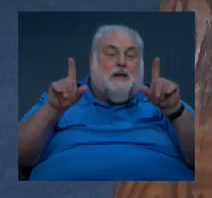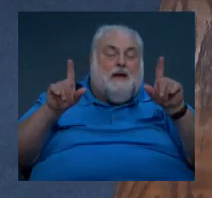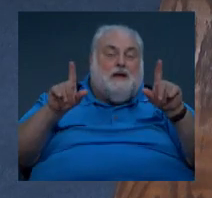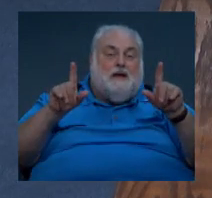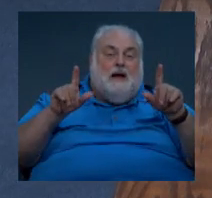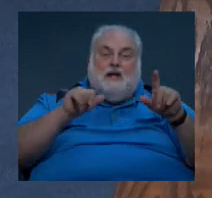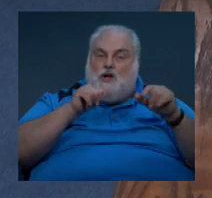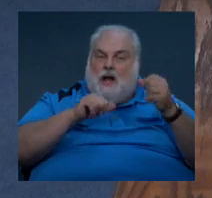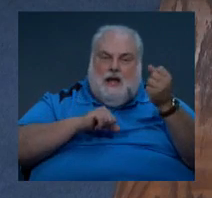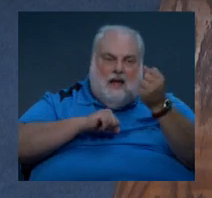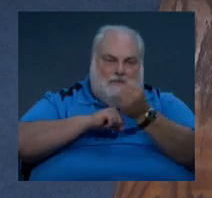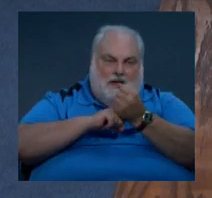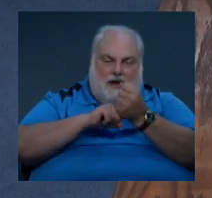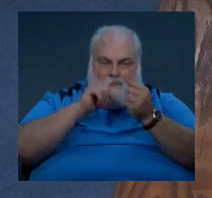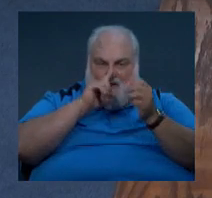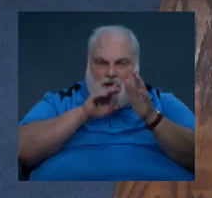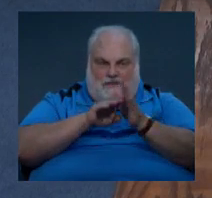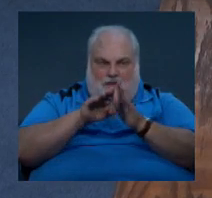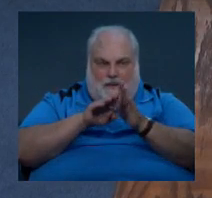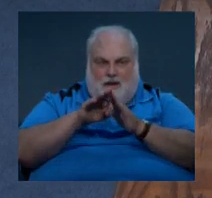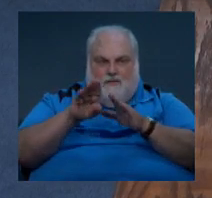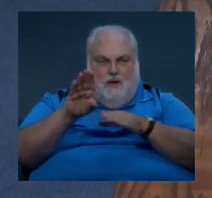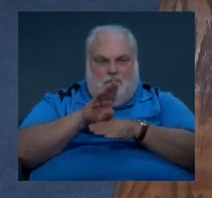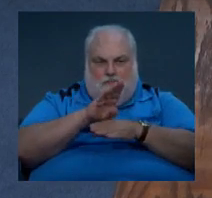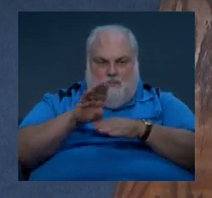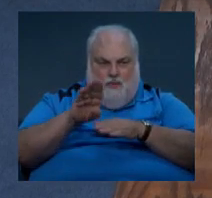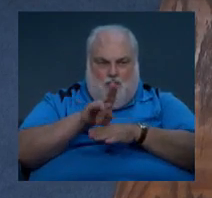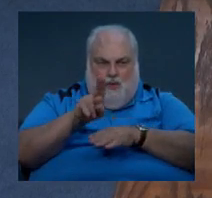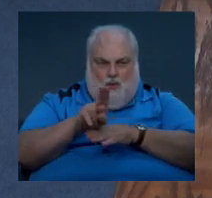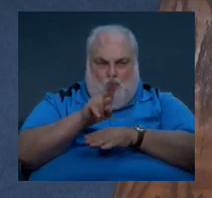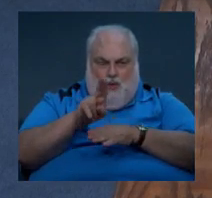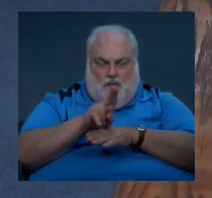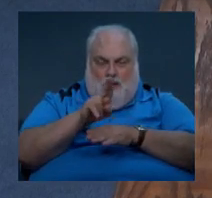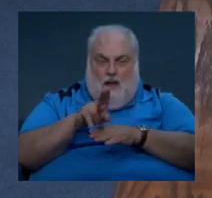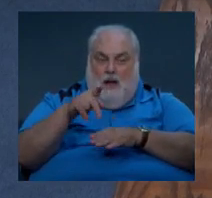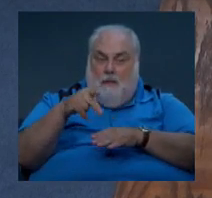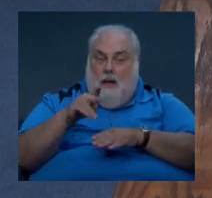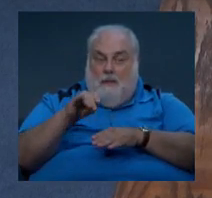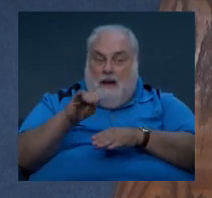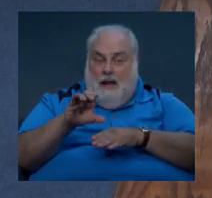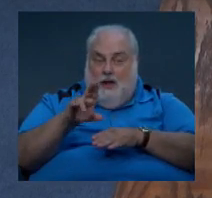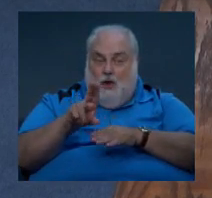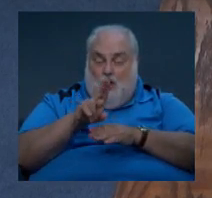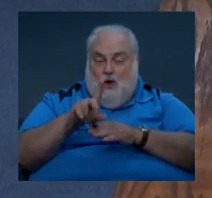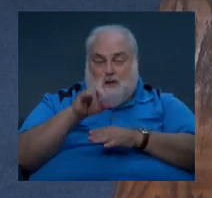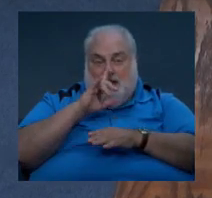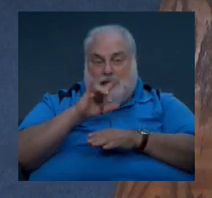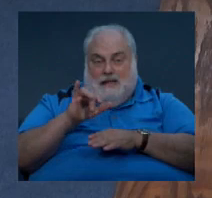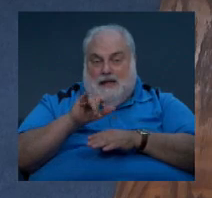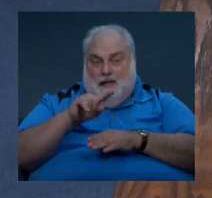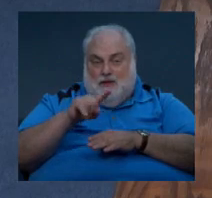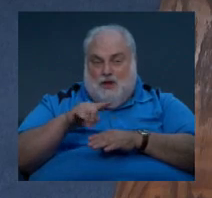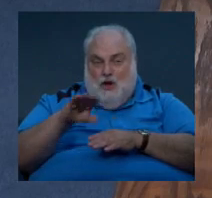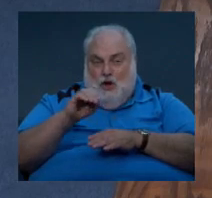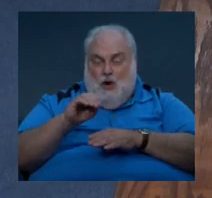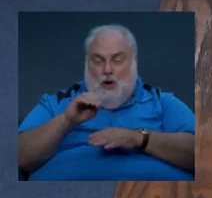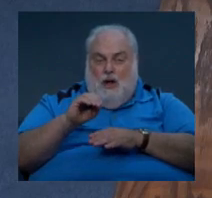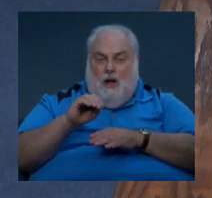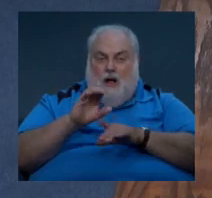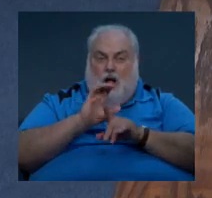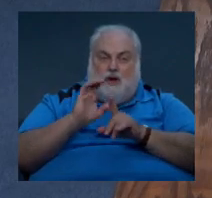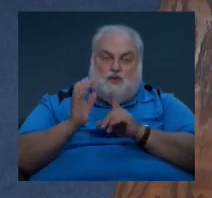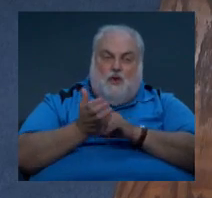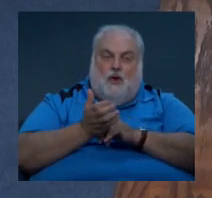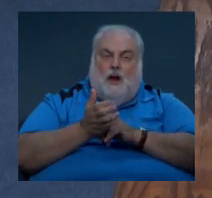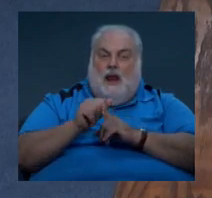also advocate for it to be developed for any sort of commercial use, but a public use, including a zoo or cultural landmarks such